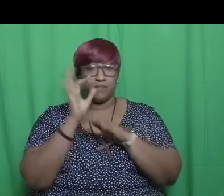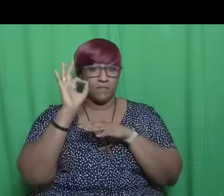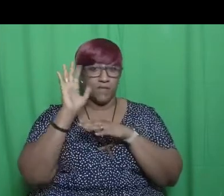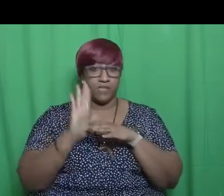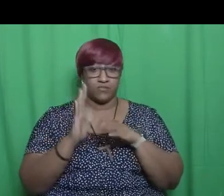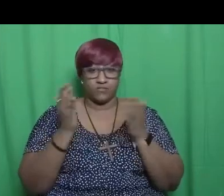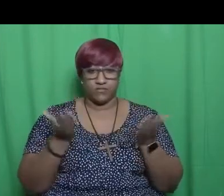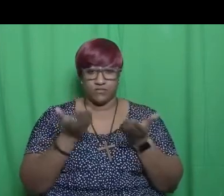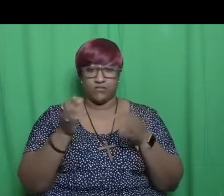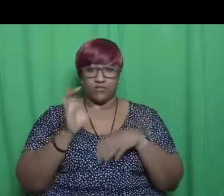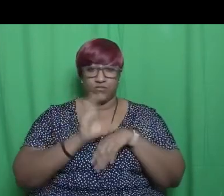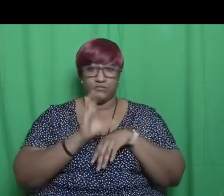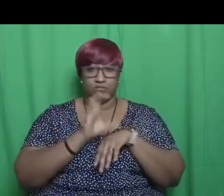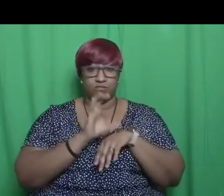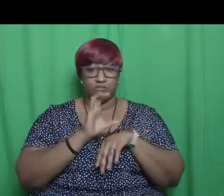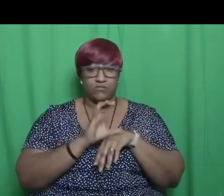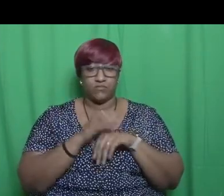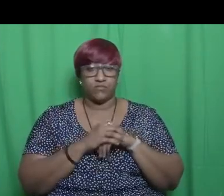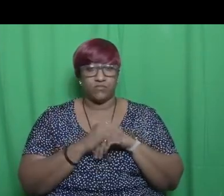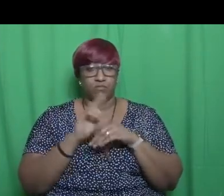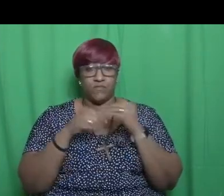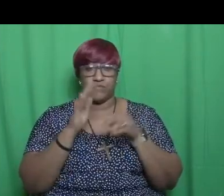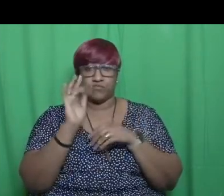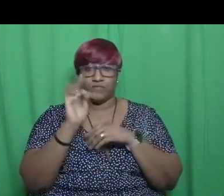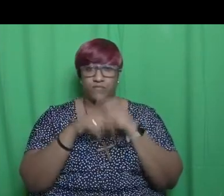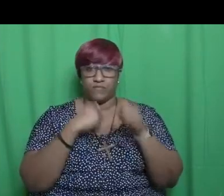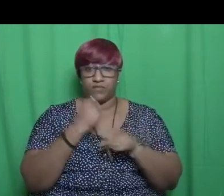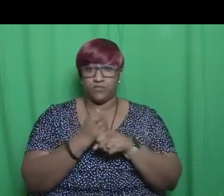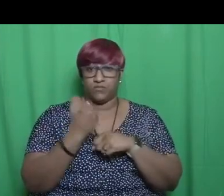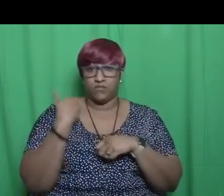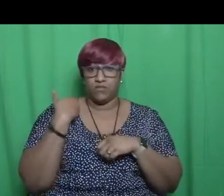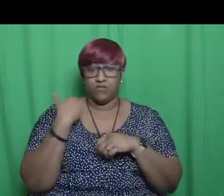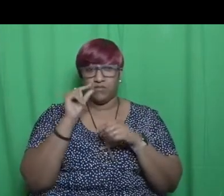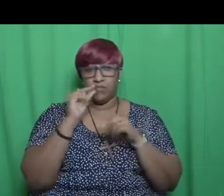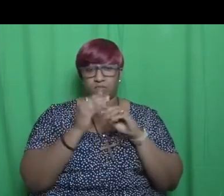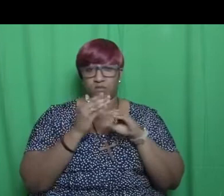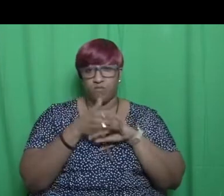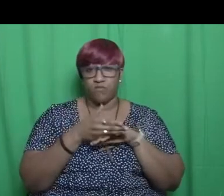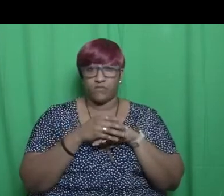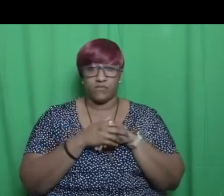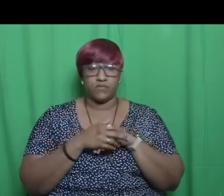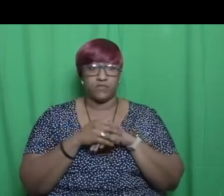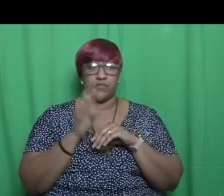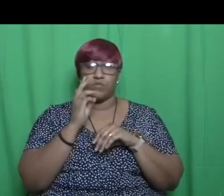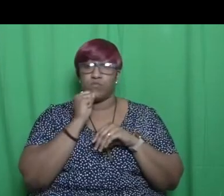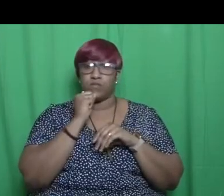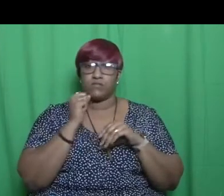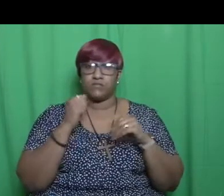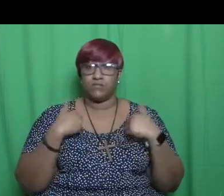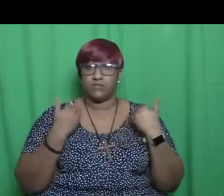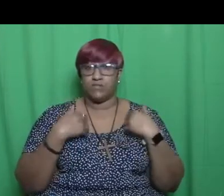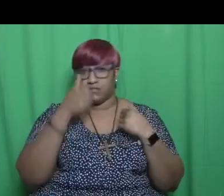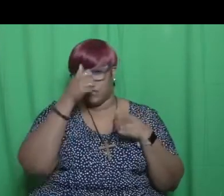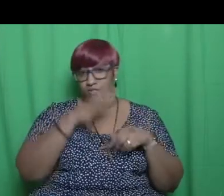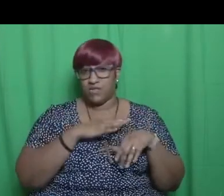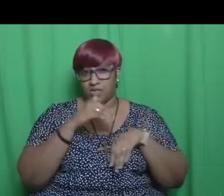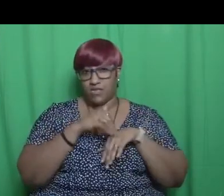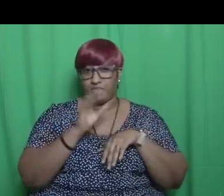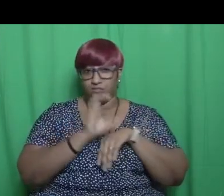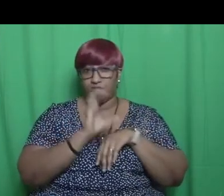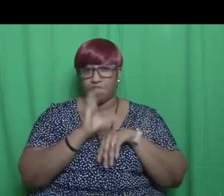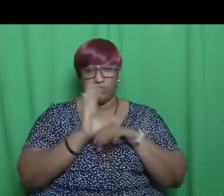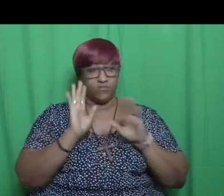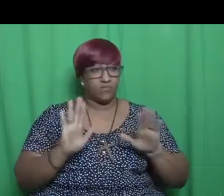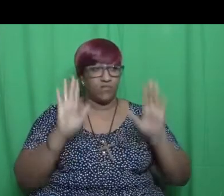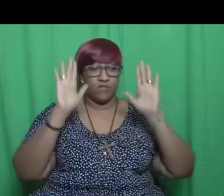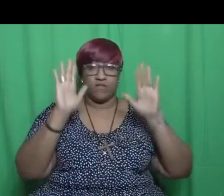here at this church, about 25 years ago, a little bit over, there was a young man at this church, just a